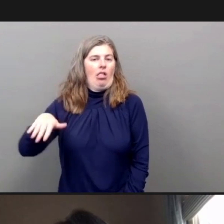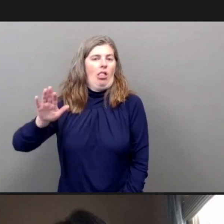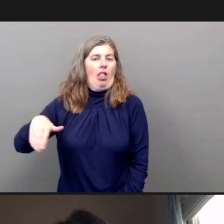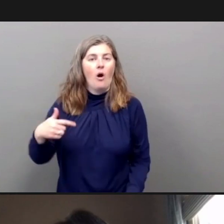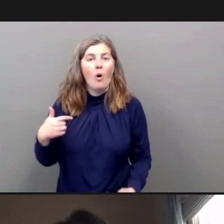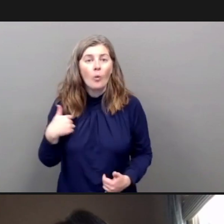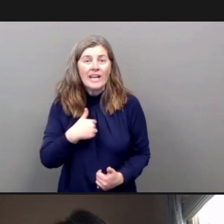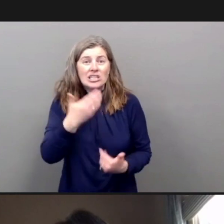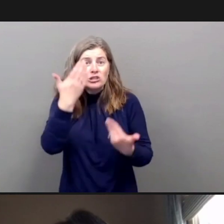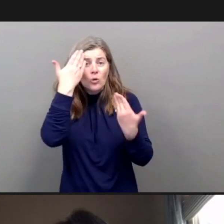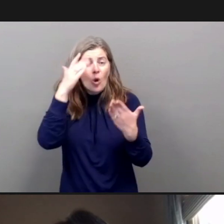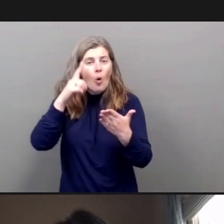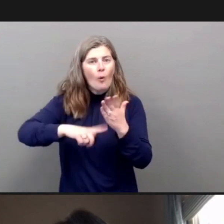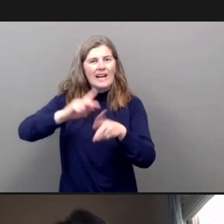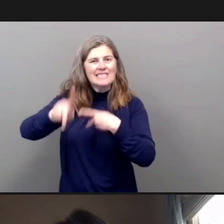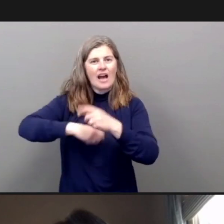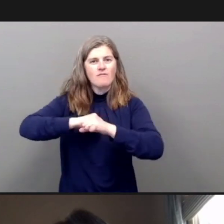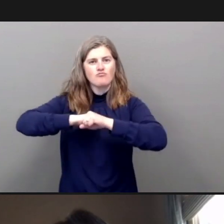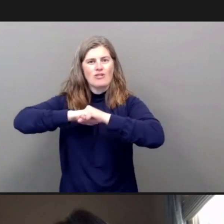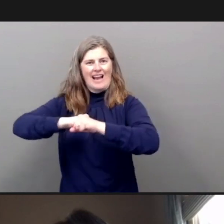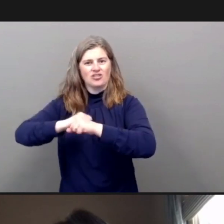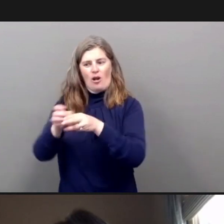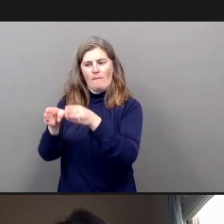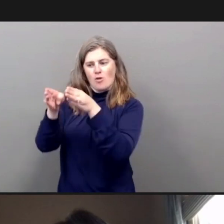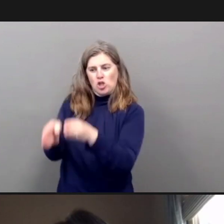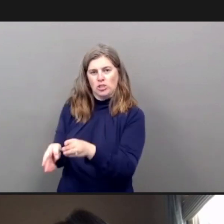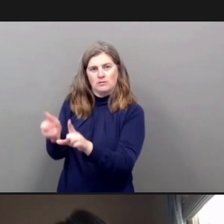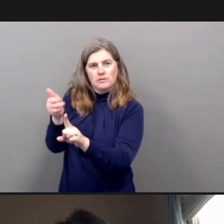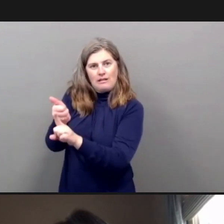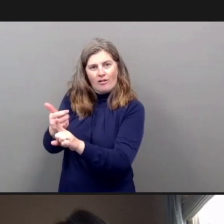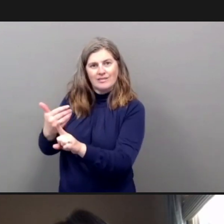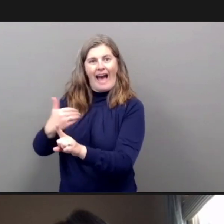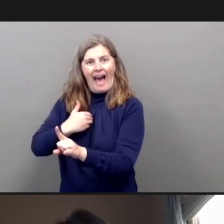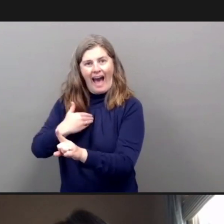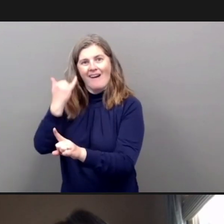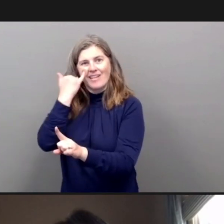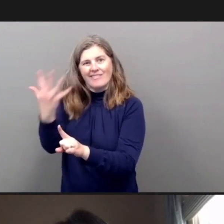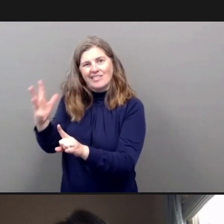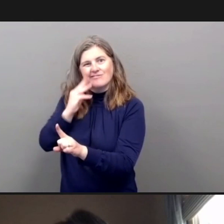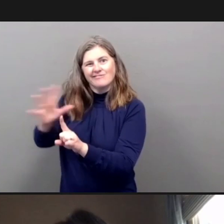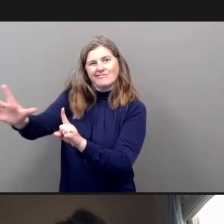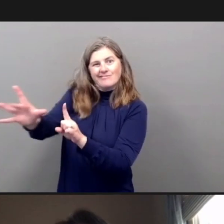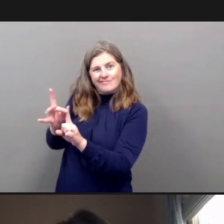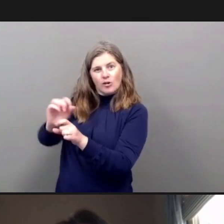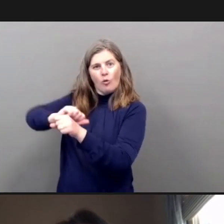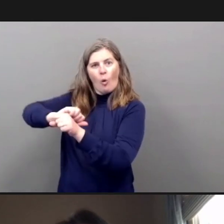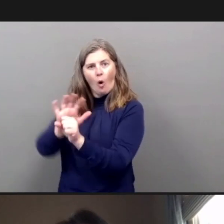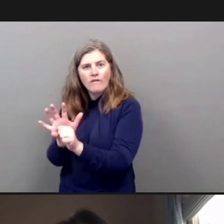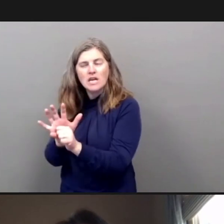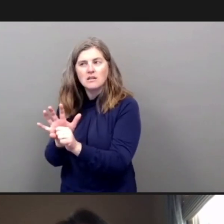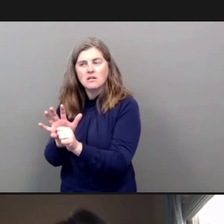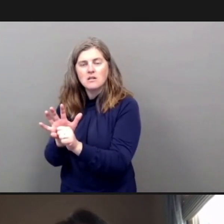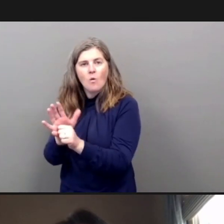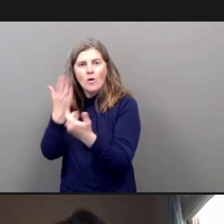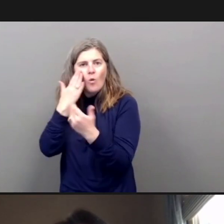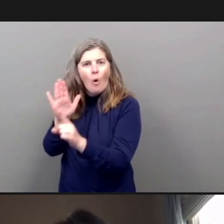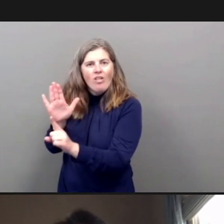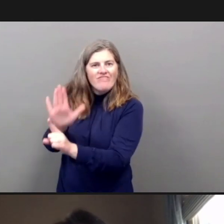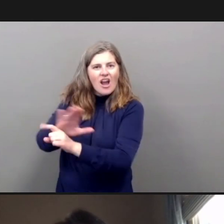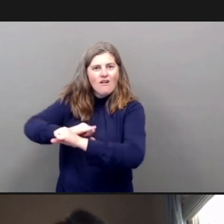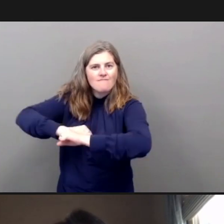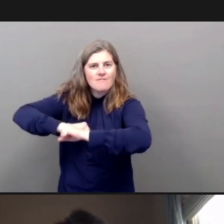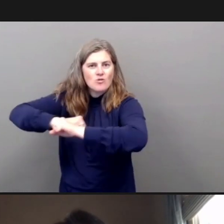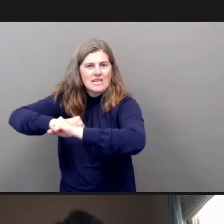know what sort of protection an individual may have who experienced a natural